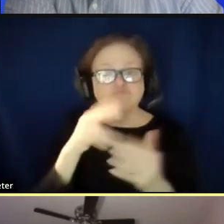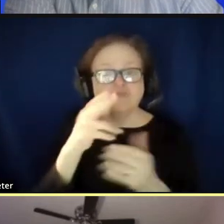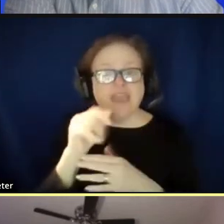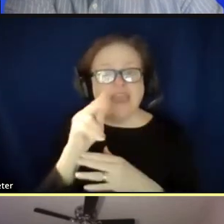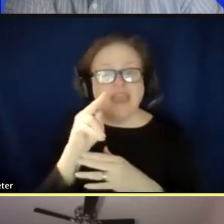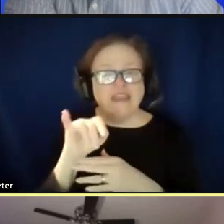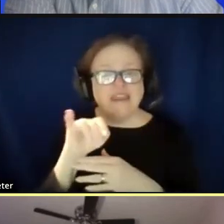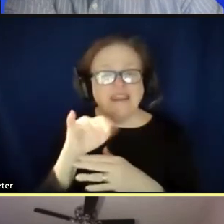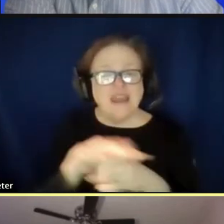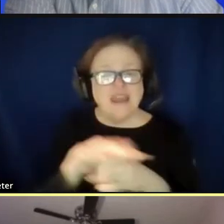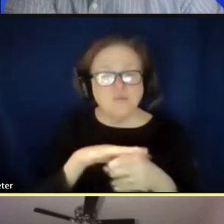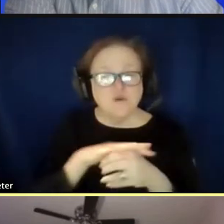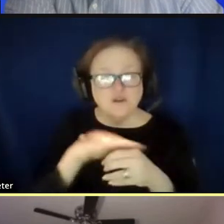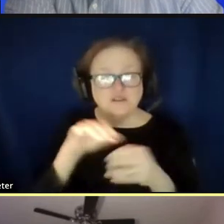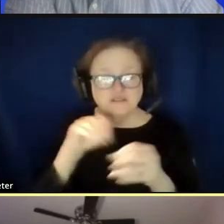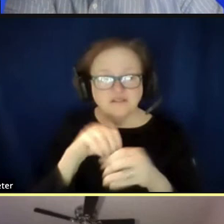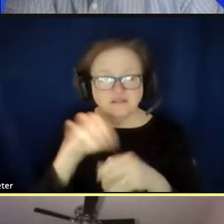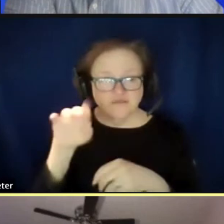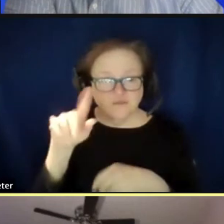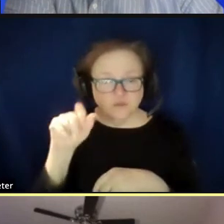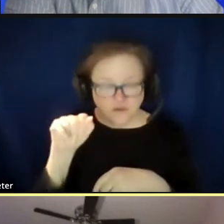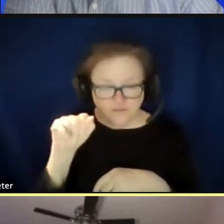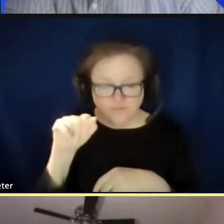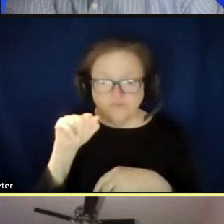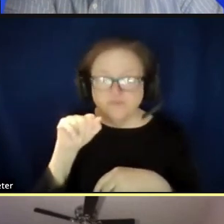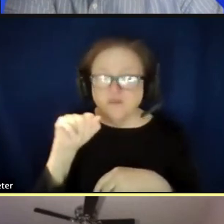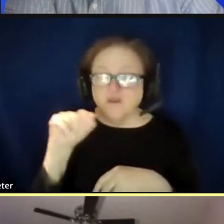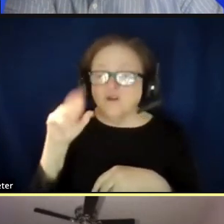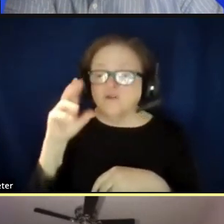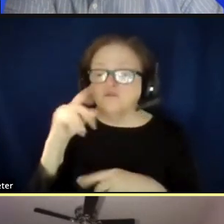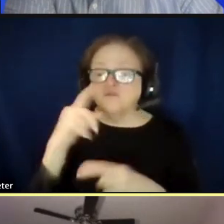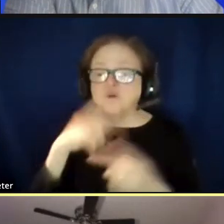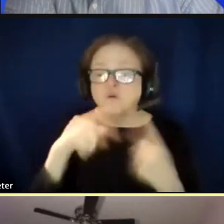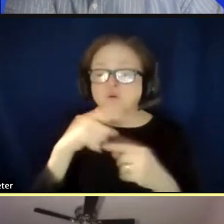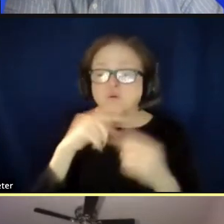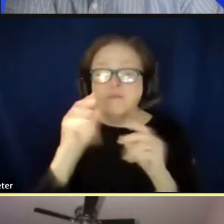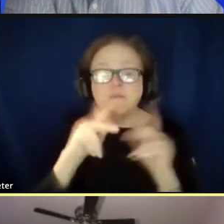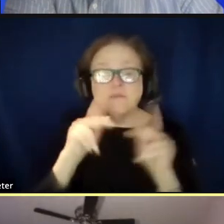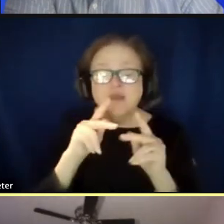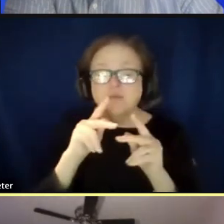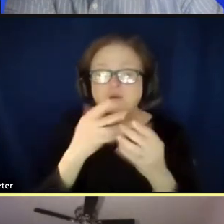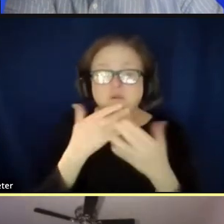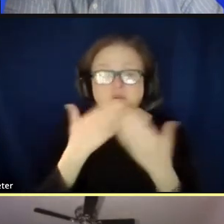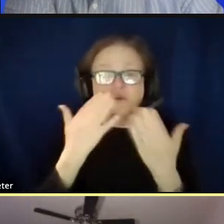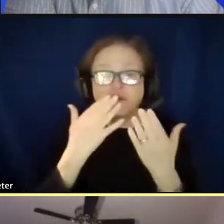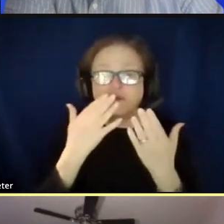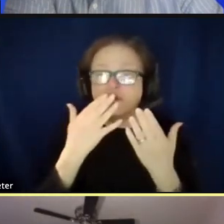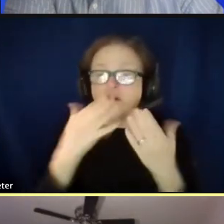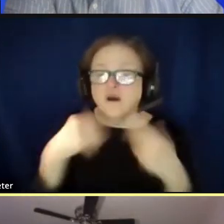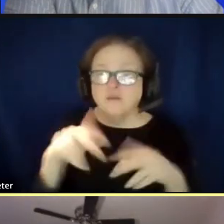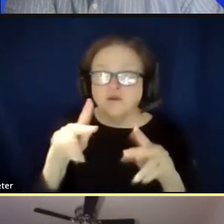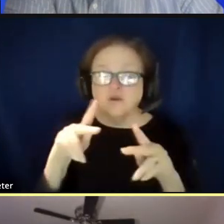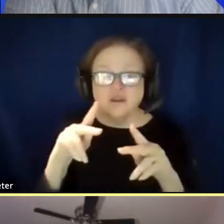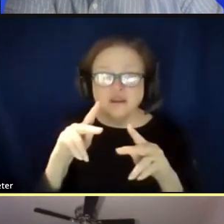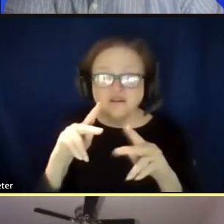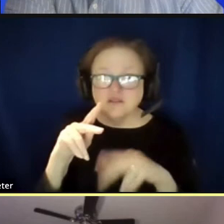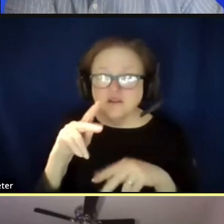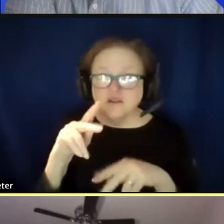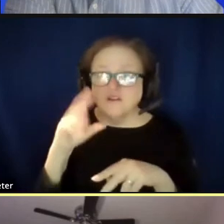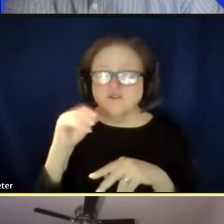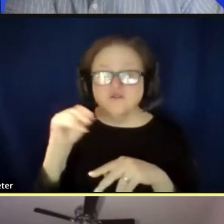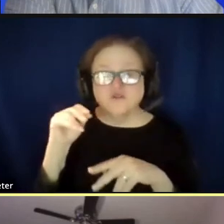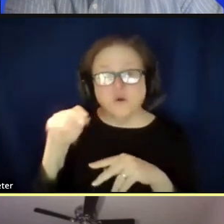And so I was always around people who didn't have the opportunity, like if they knew they were there, they would learn sign language.